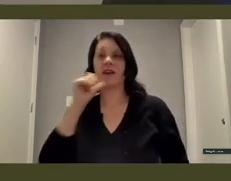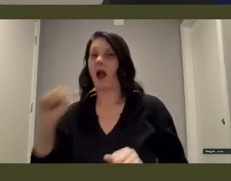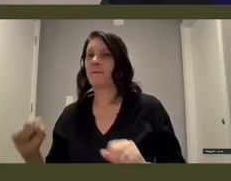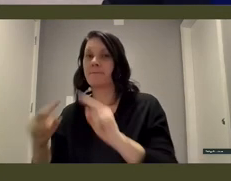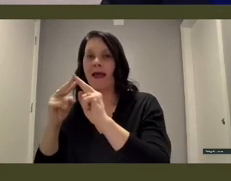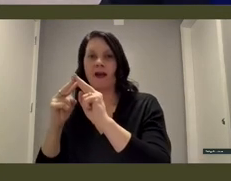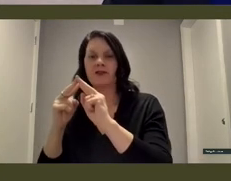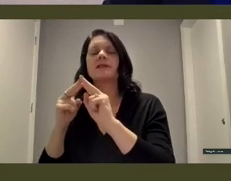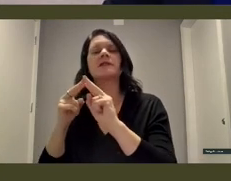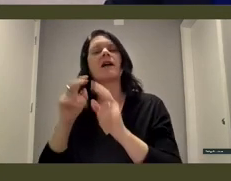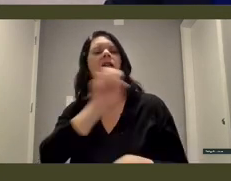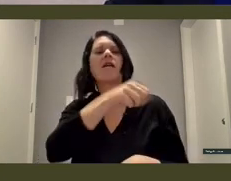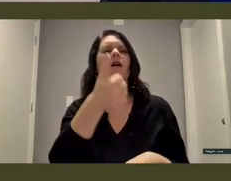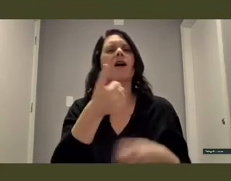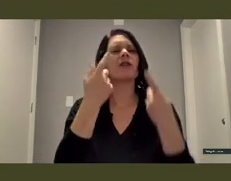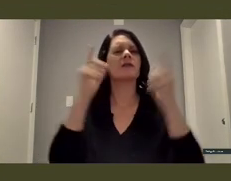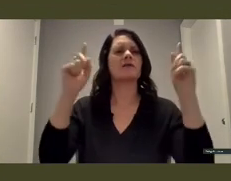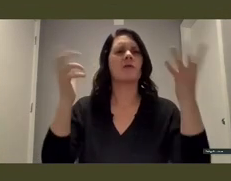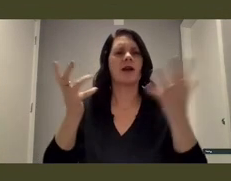to answer that one?